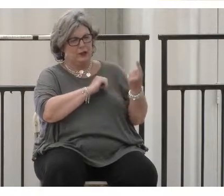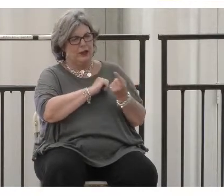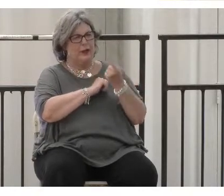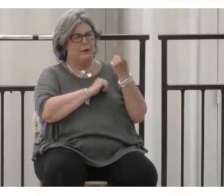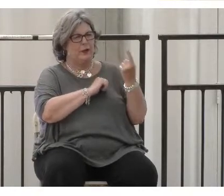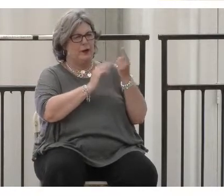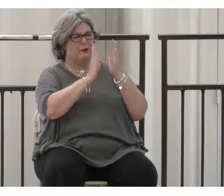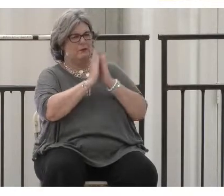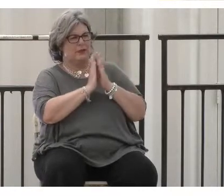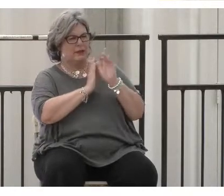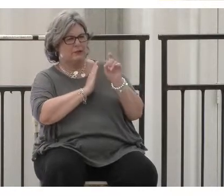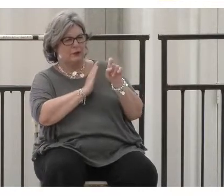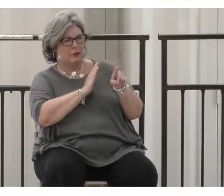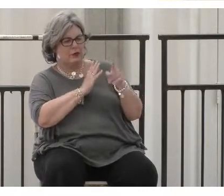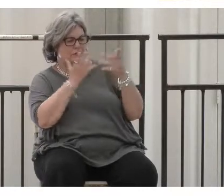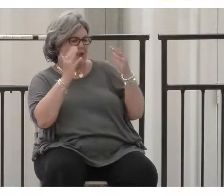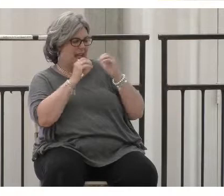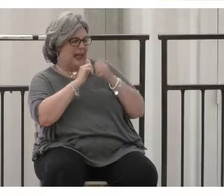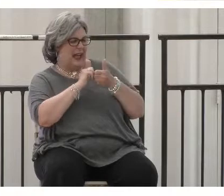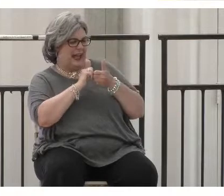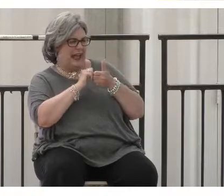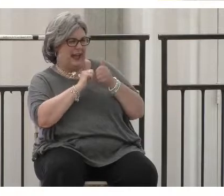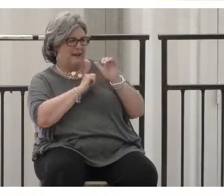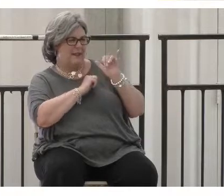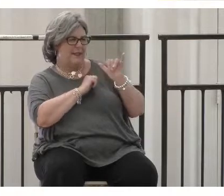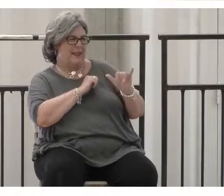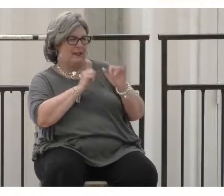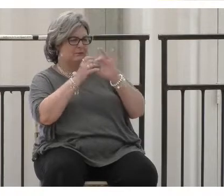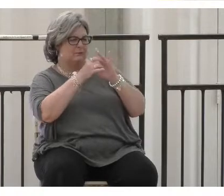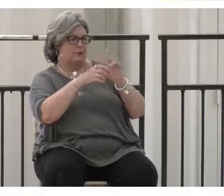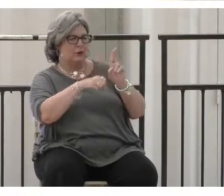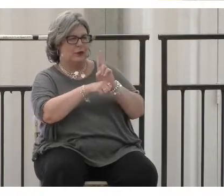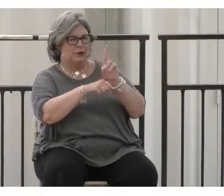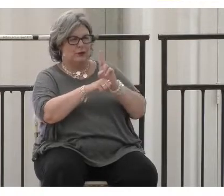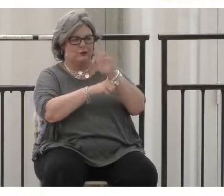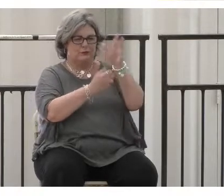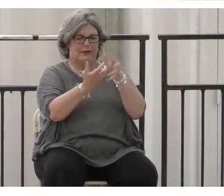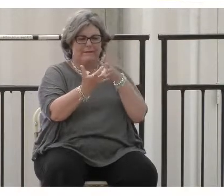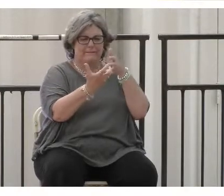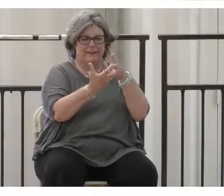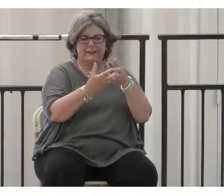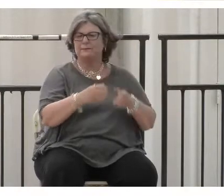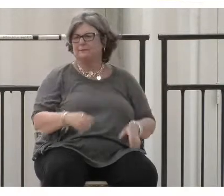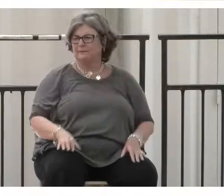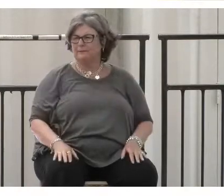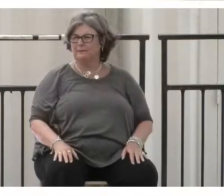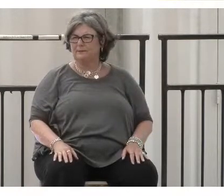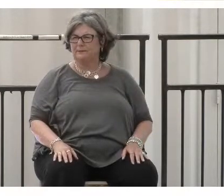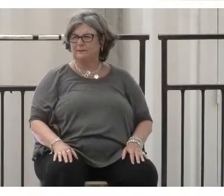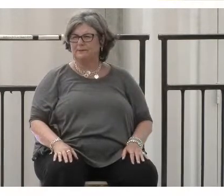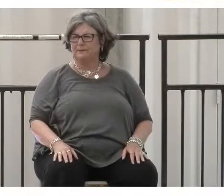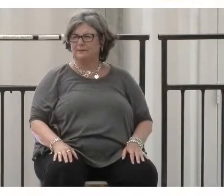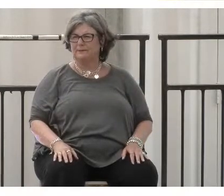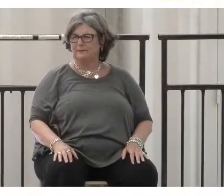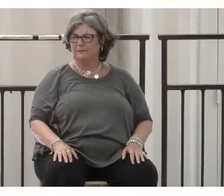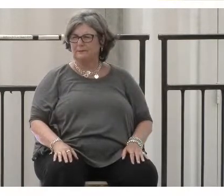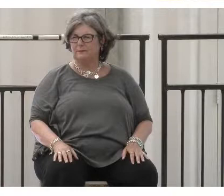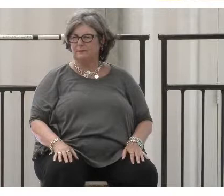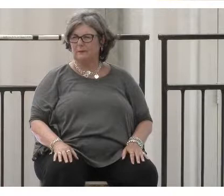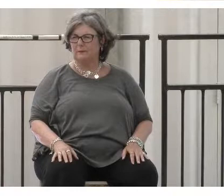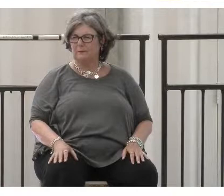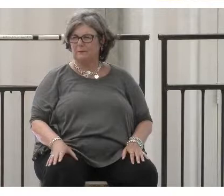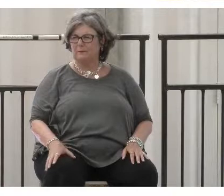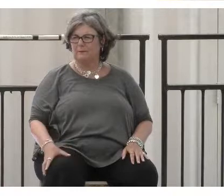always ask the question, for example, how parametric computer modeling can fit into it. So the future, I believe